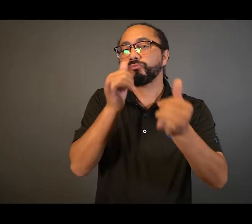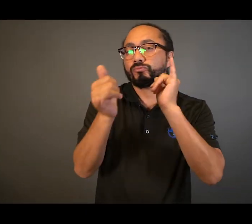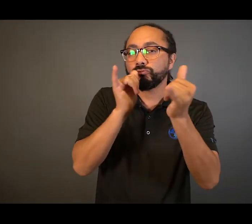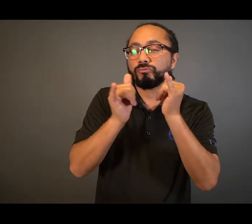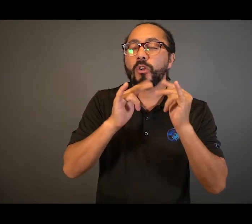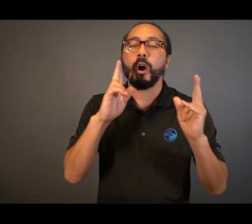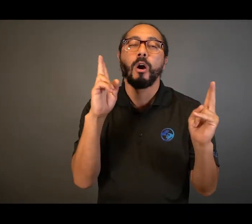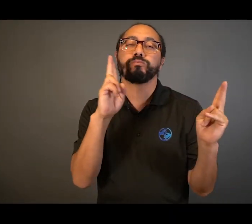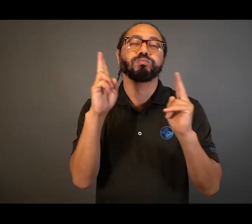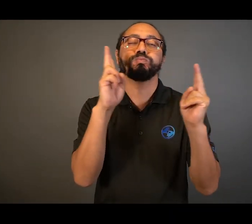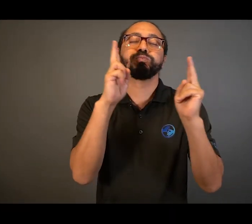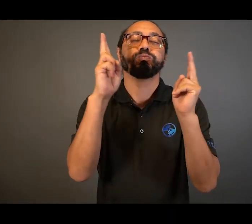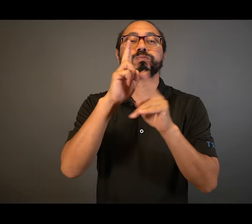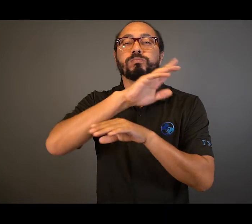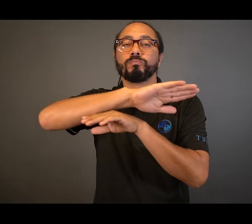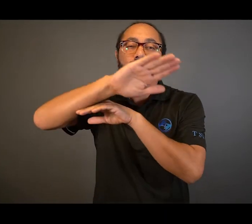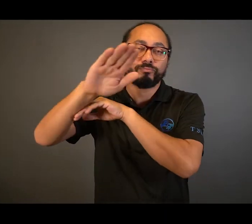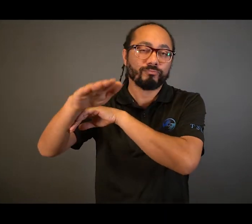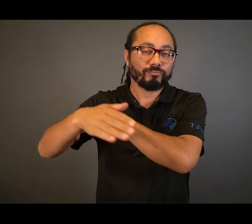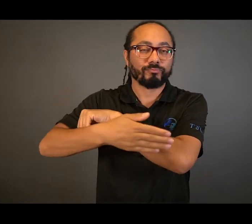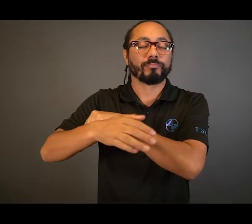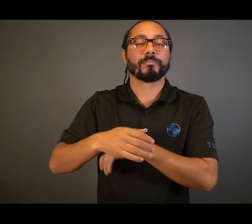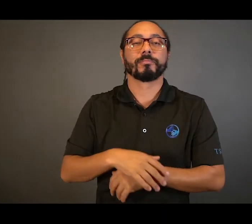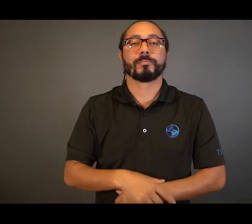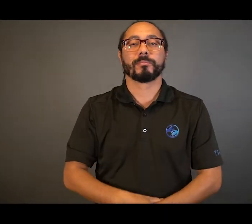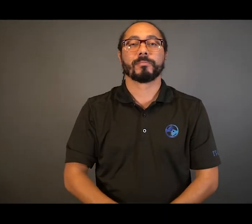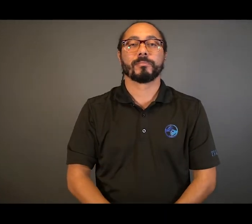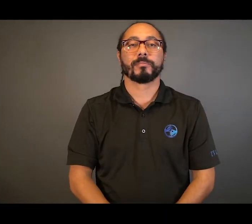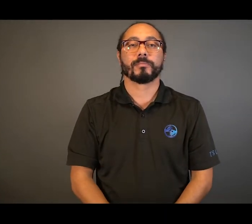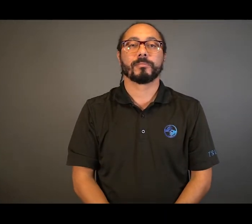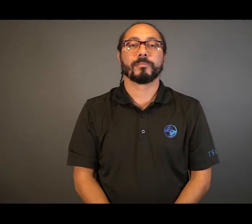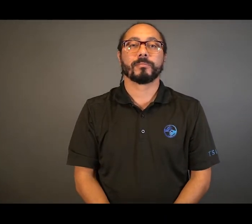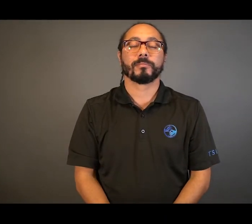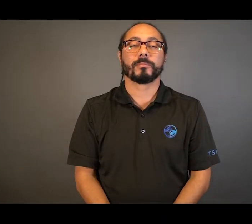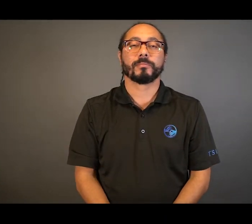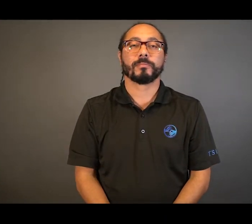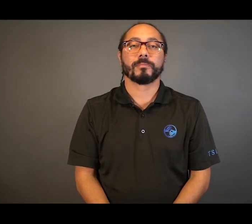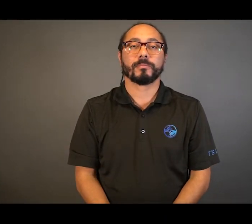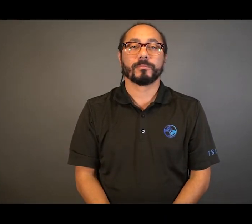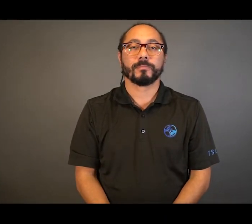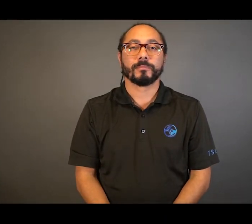meal, followed by drinks and merrymaking late into the evening.